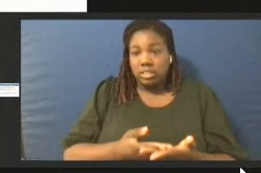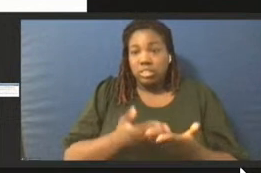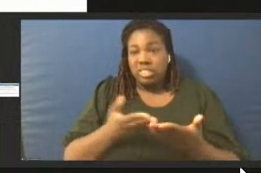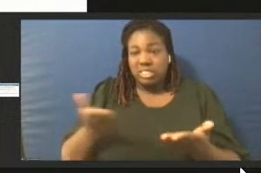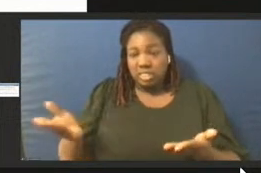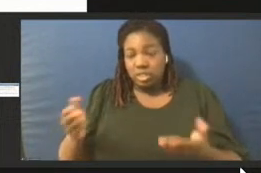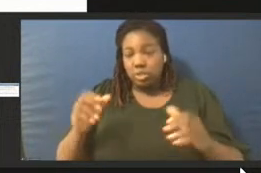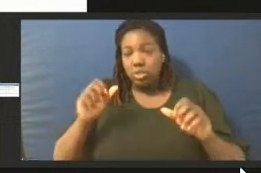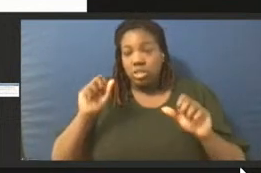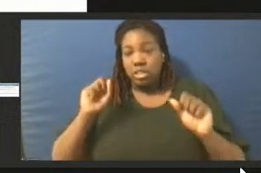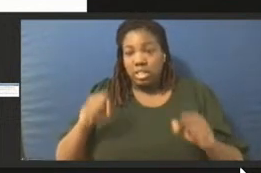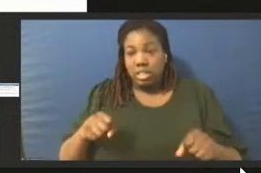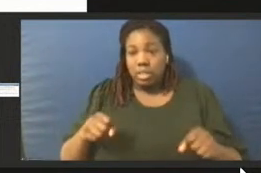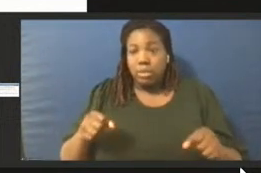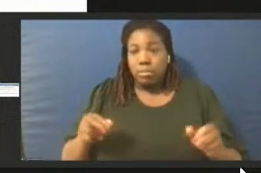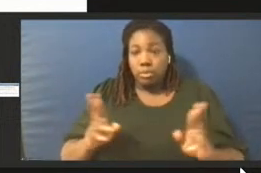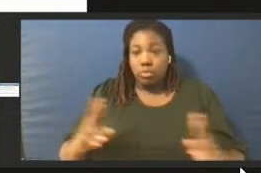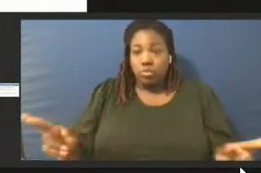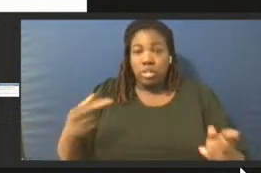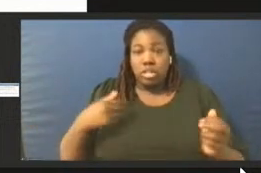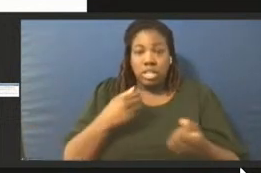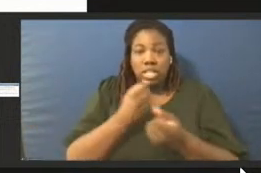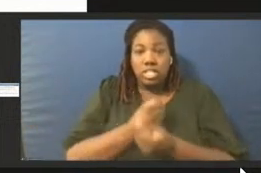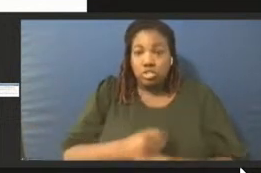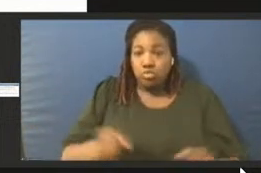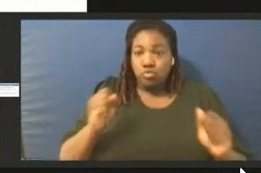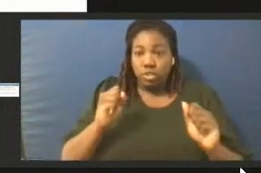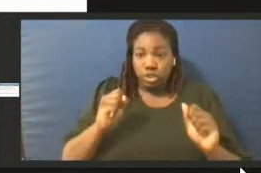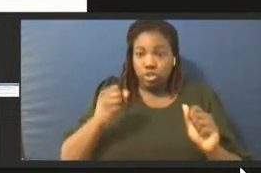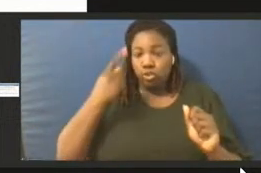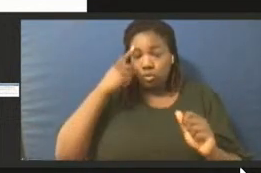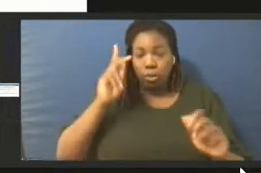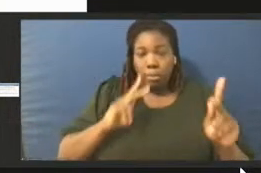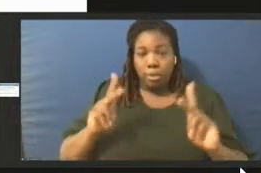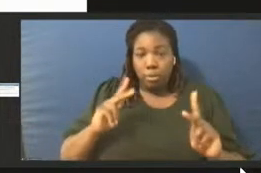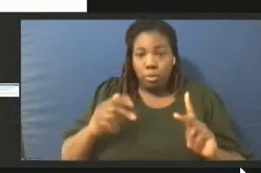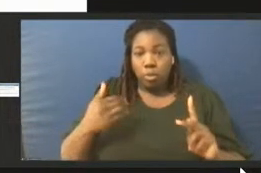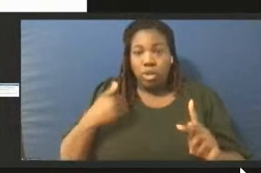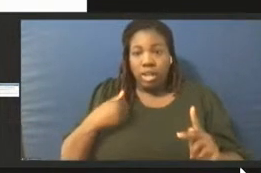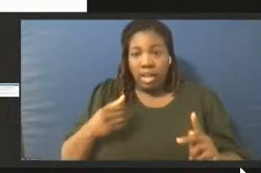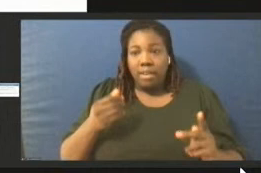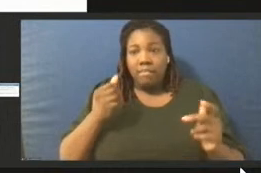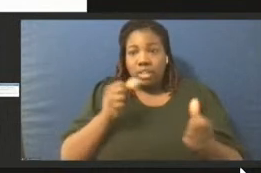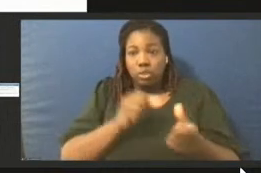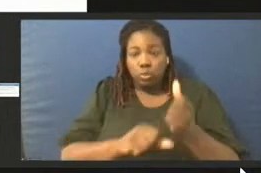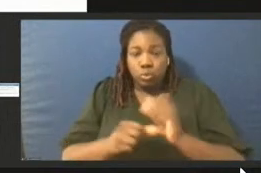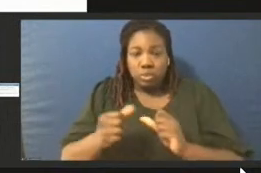to be there as a rescue component for people facing a suicidal situation.